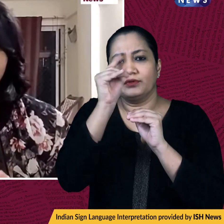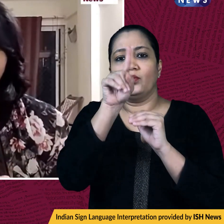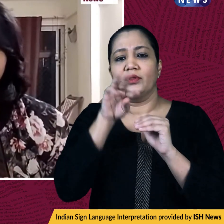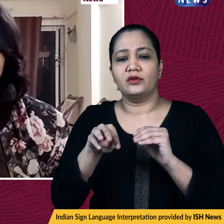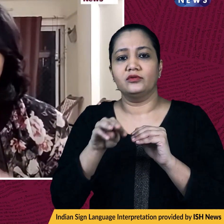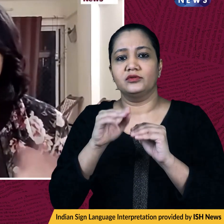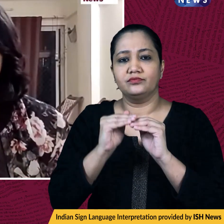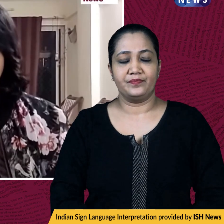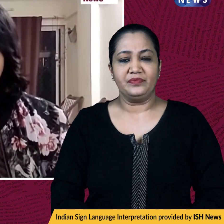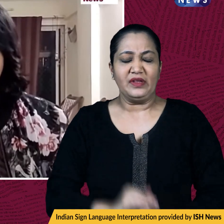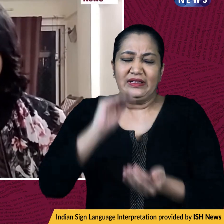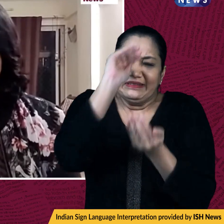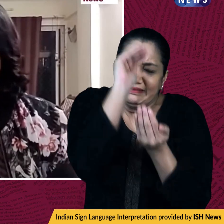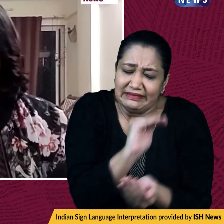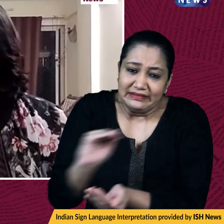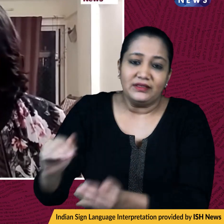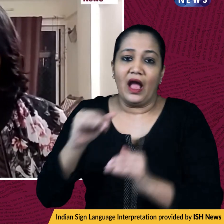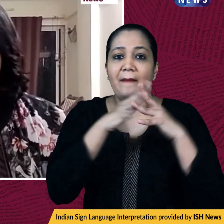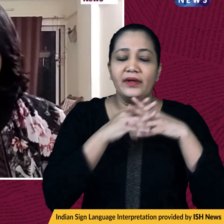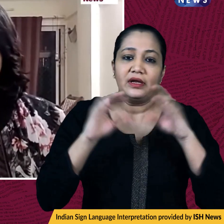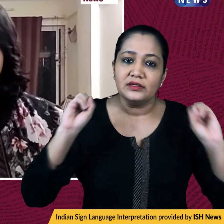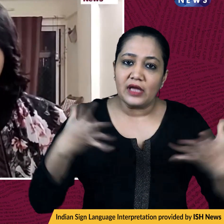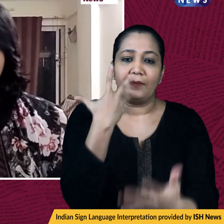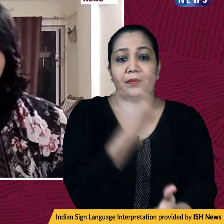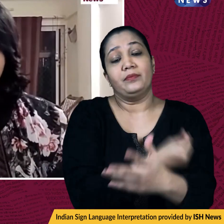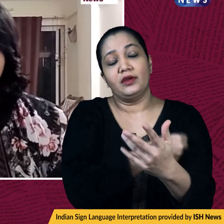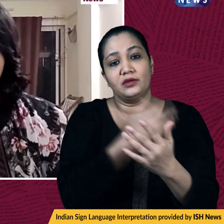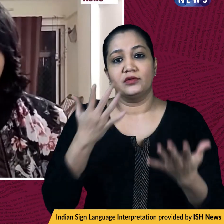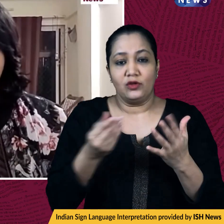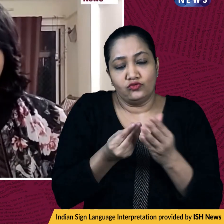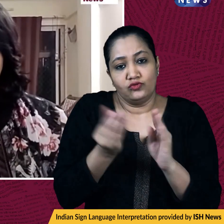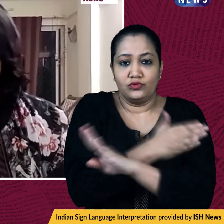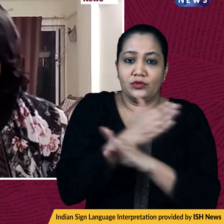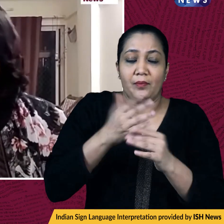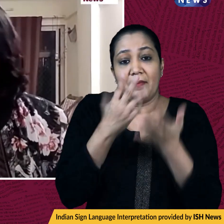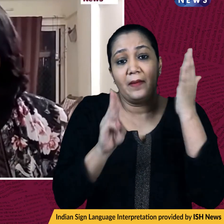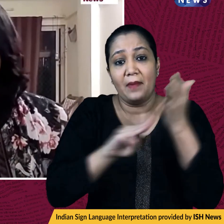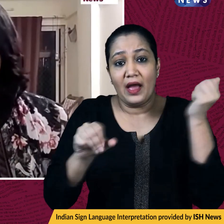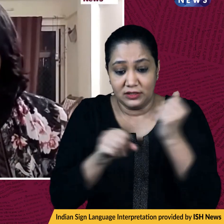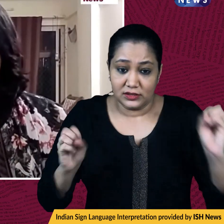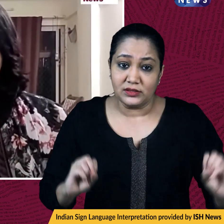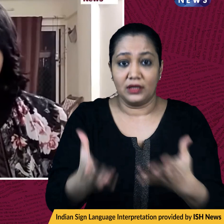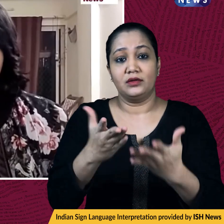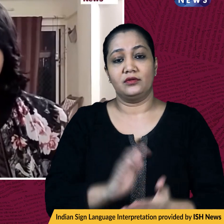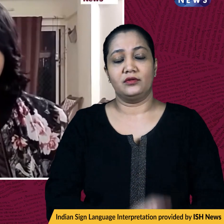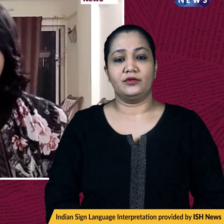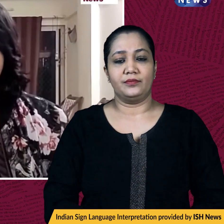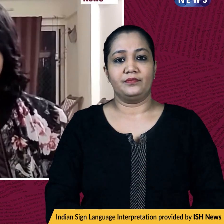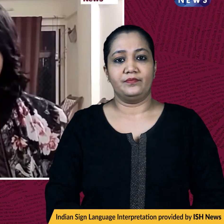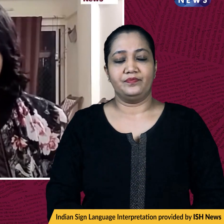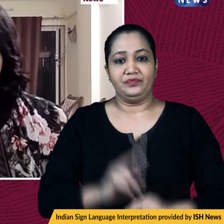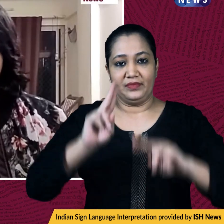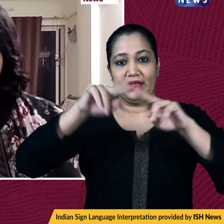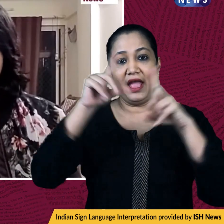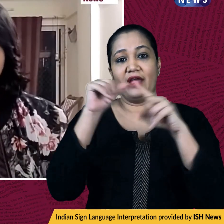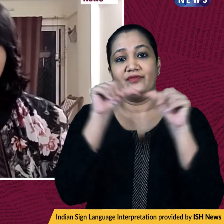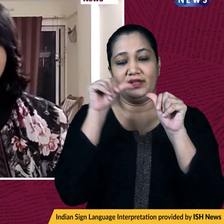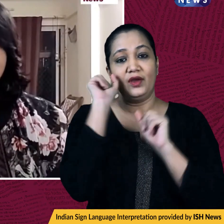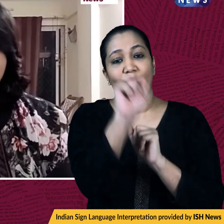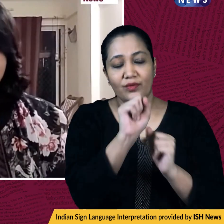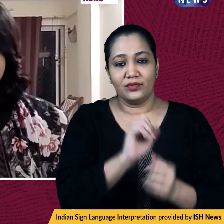over 1,000 cases in the last 1 week. So that's good news. Moving on now, the Union Ministry of Health has requested states